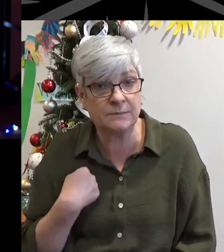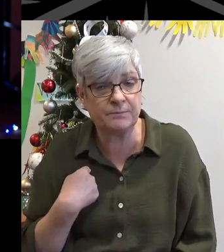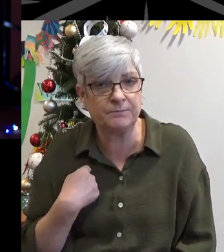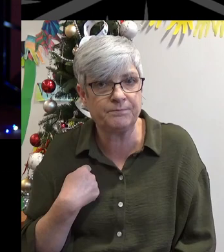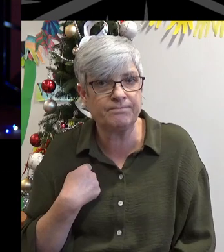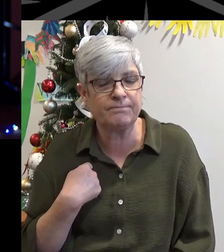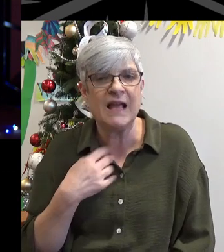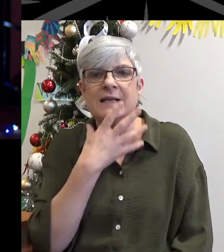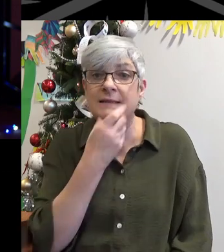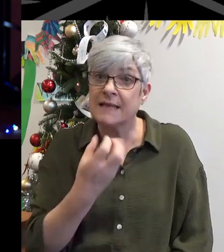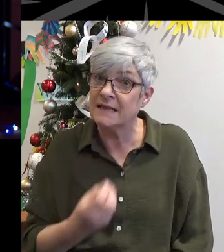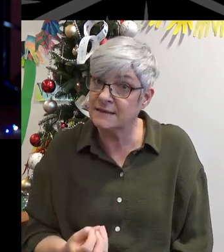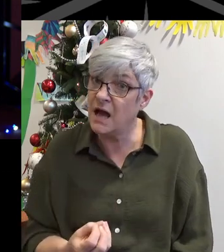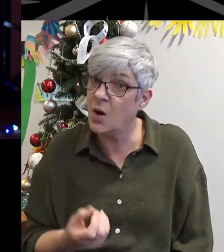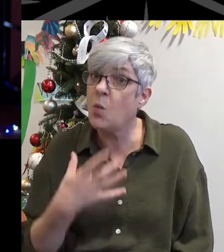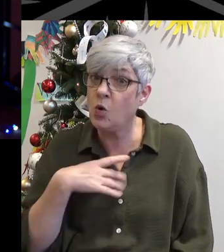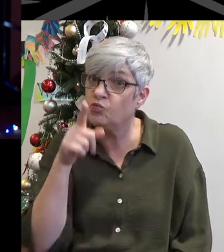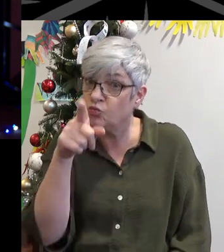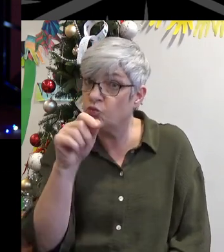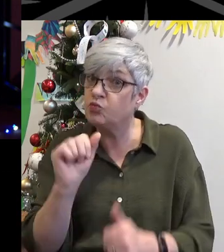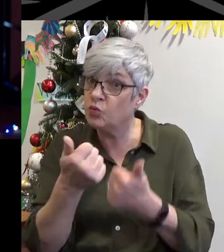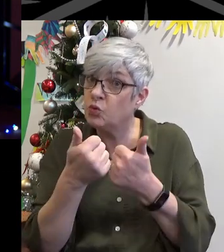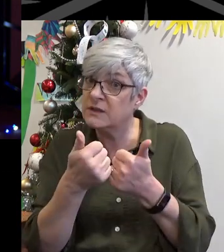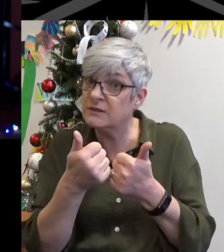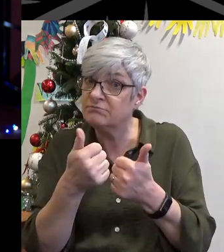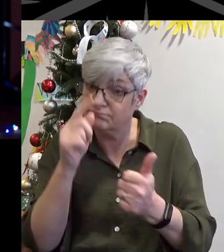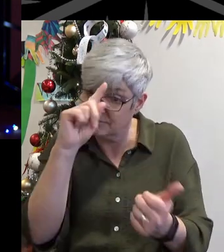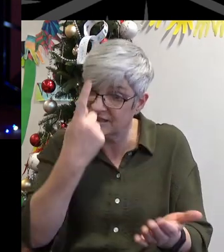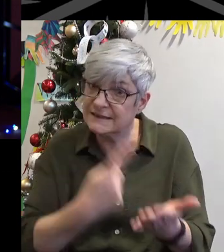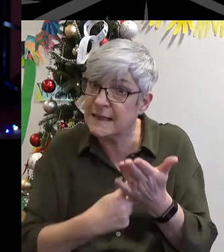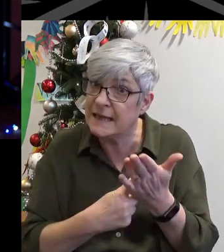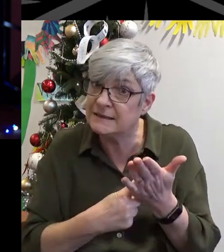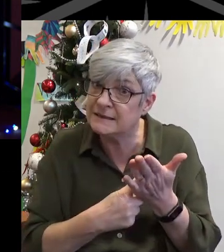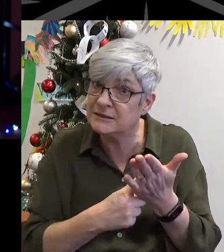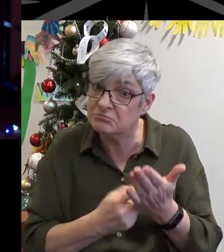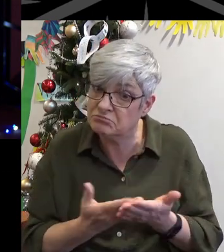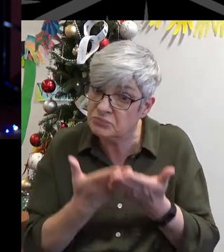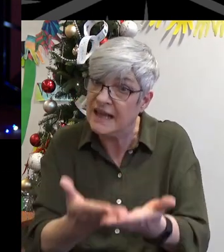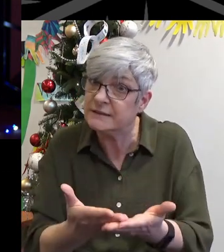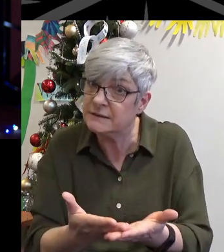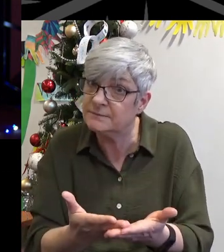Santa wants you to be good, so they say, before deciding if he's going to give you a present or not.